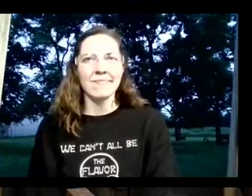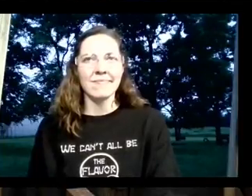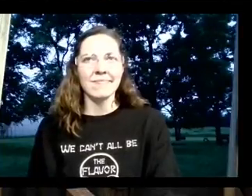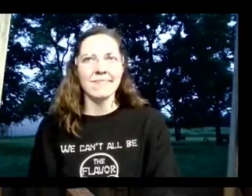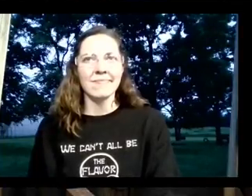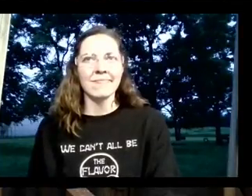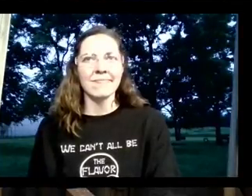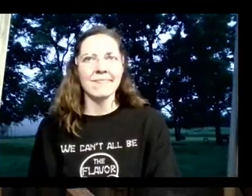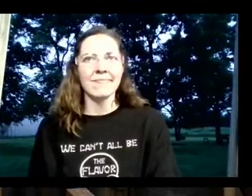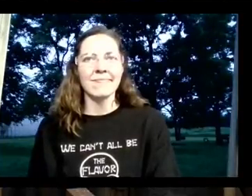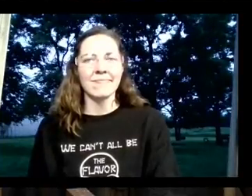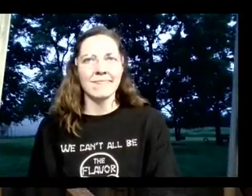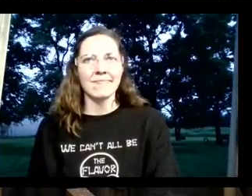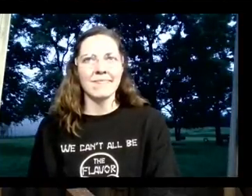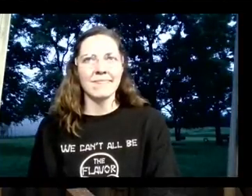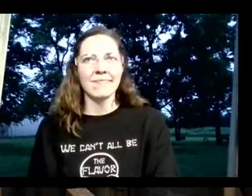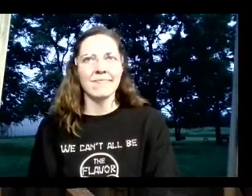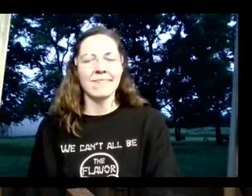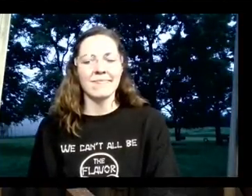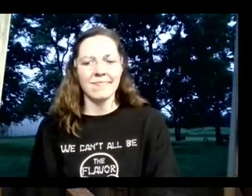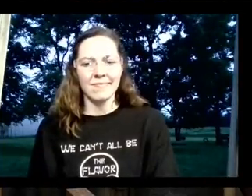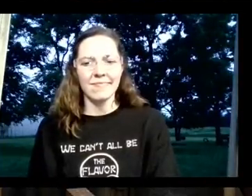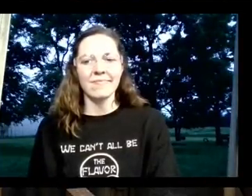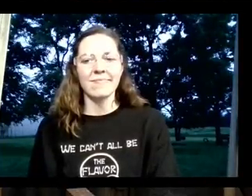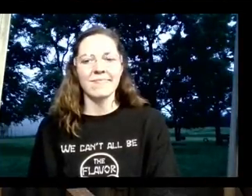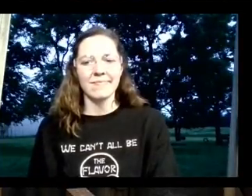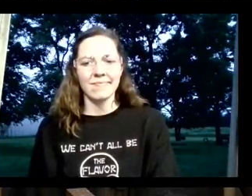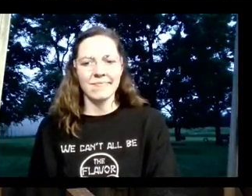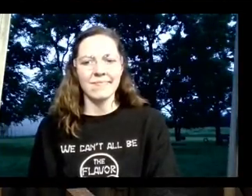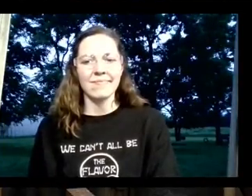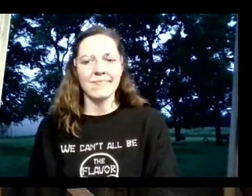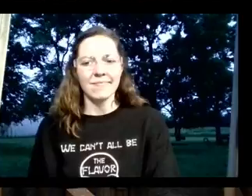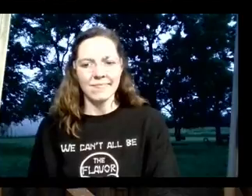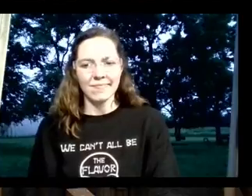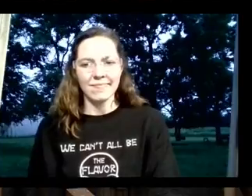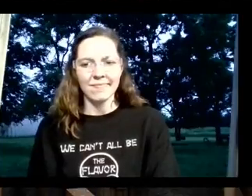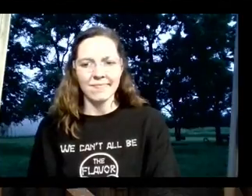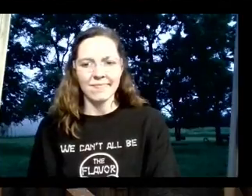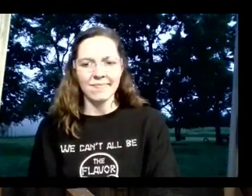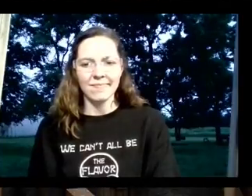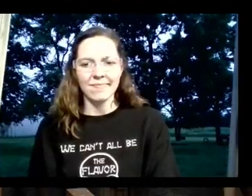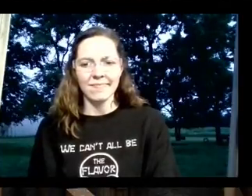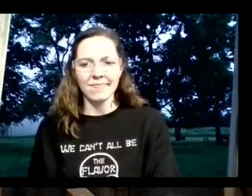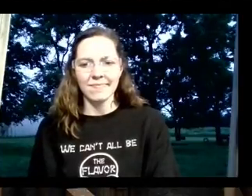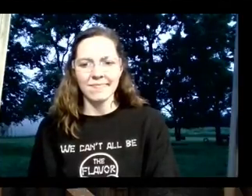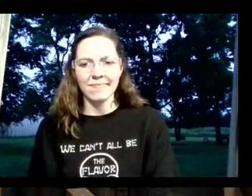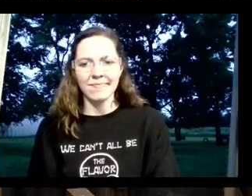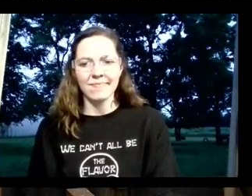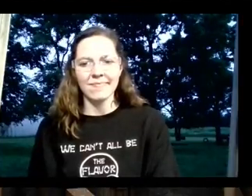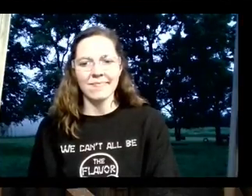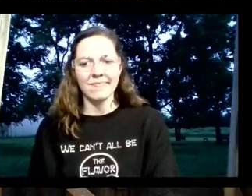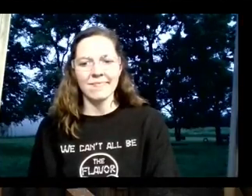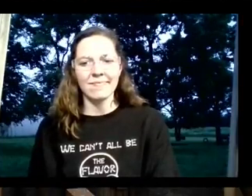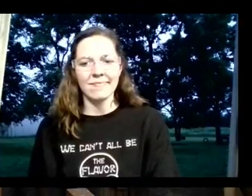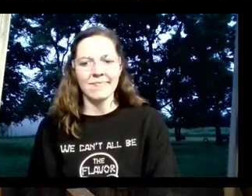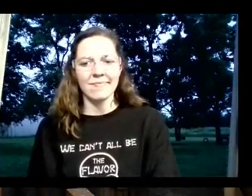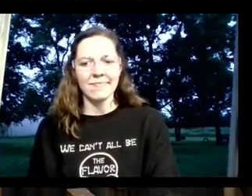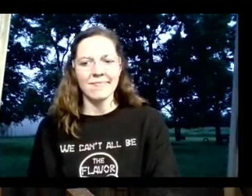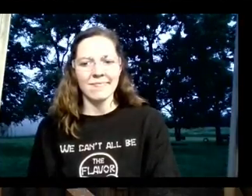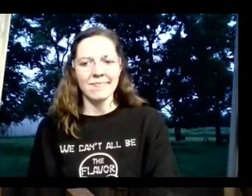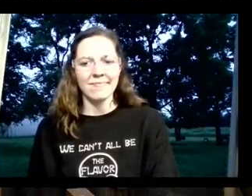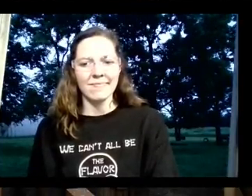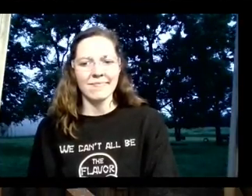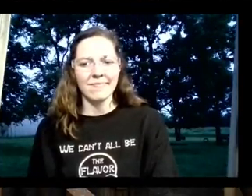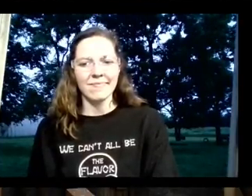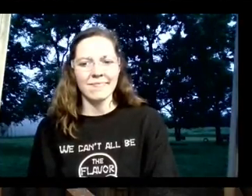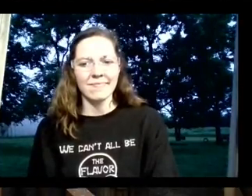you can come check us out there if you got any business questions around the subject of blacksmithing. That's where we'll answer all those in full detail, and it